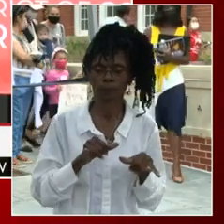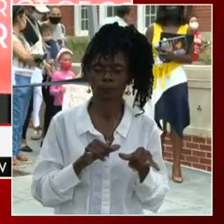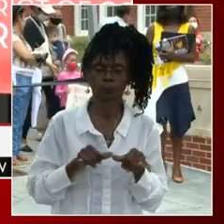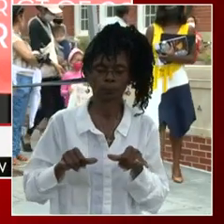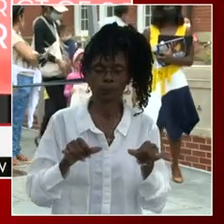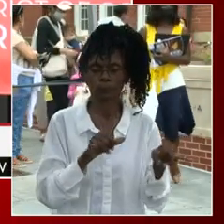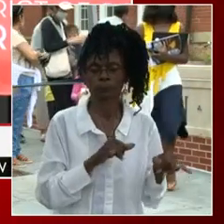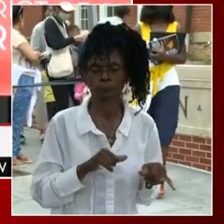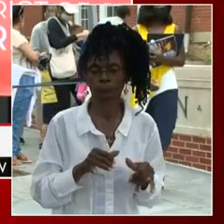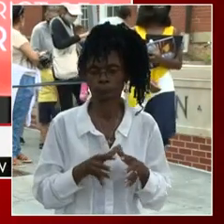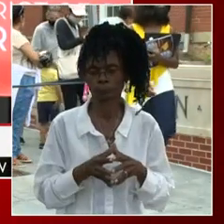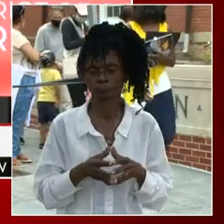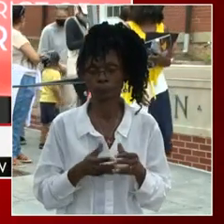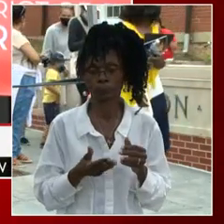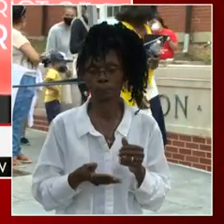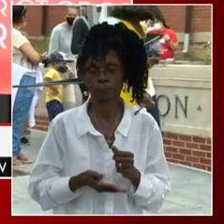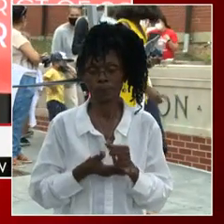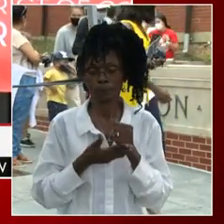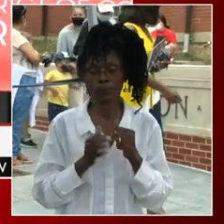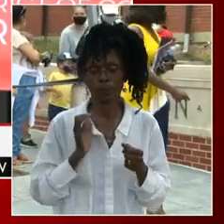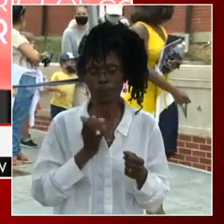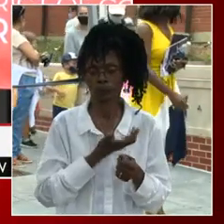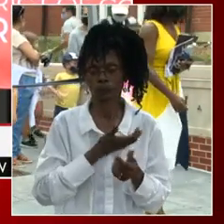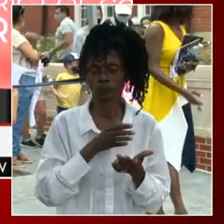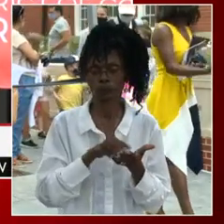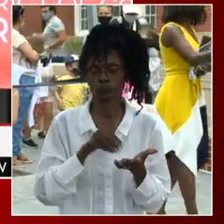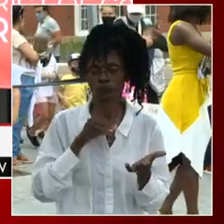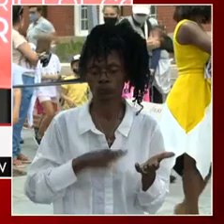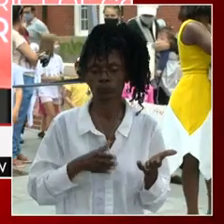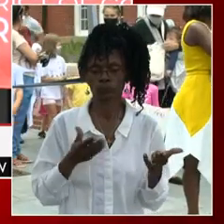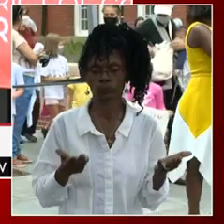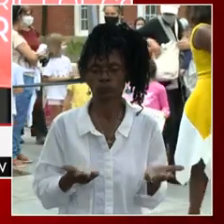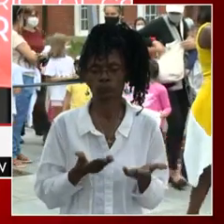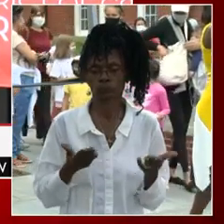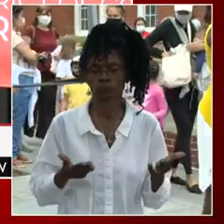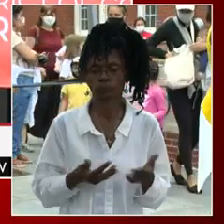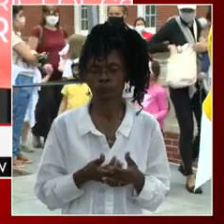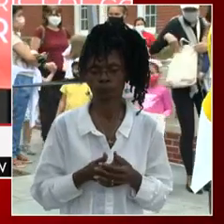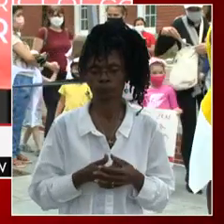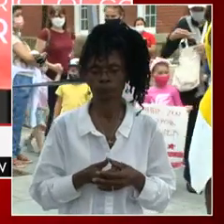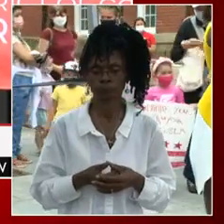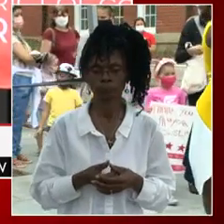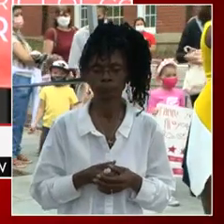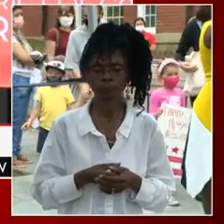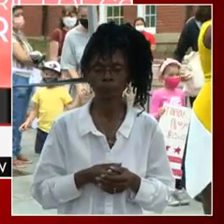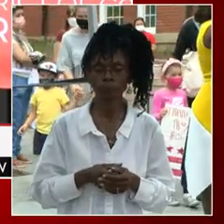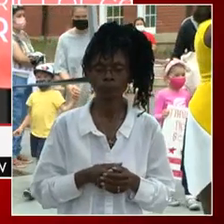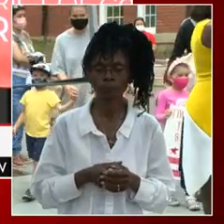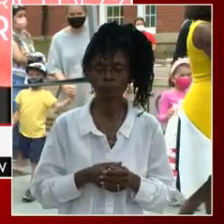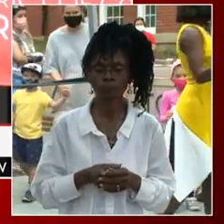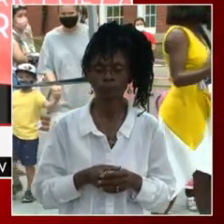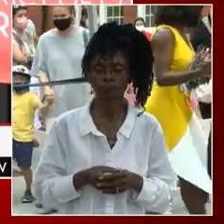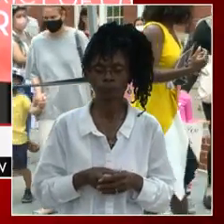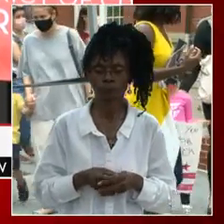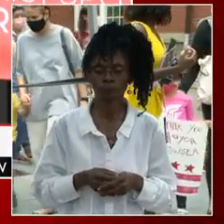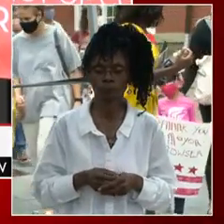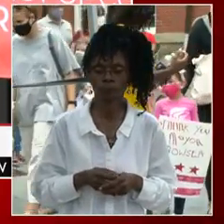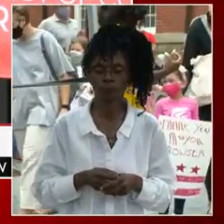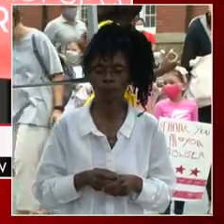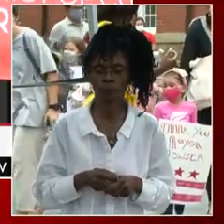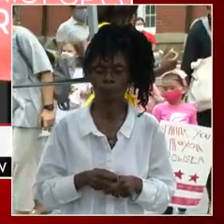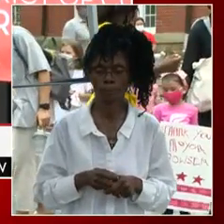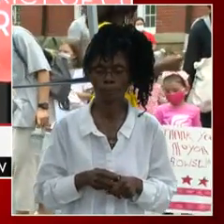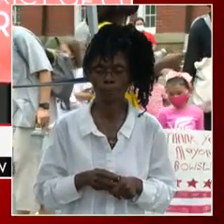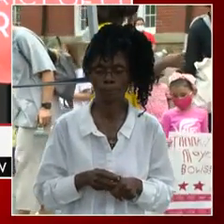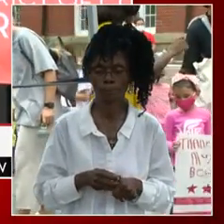our youngsters. Together, this helps create models for the best education spaces, not only in Washington, D.C., not